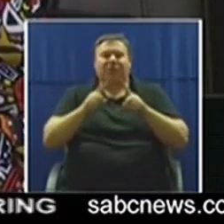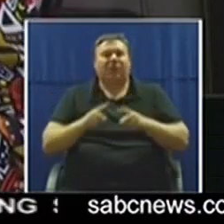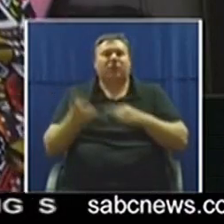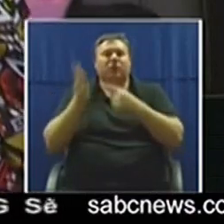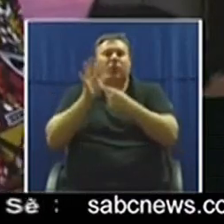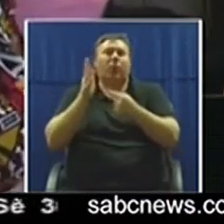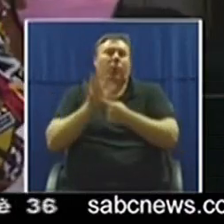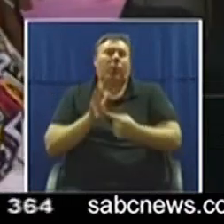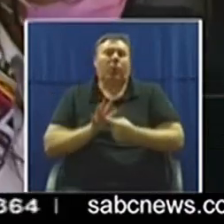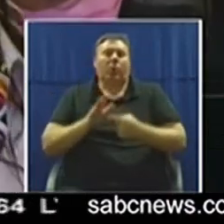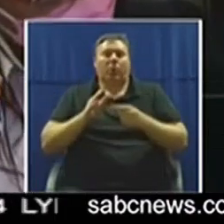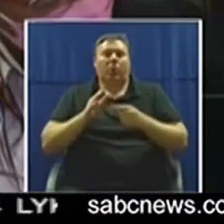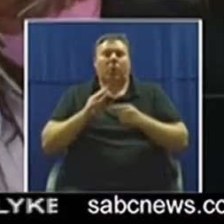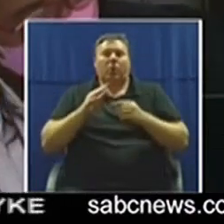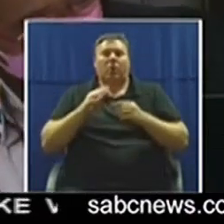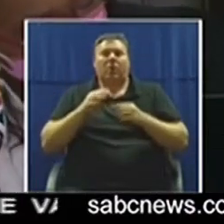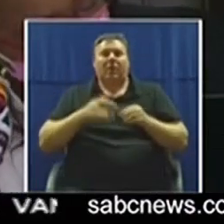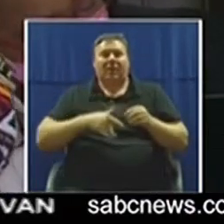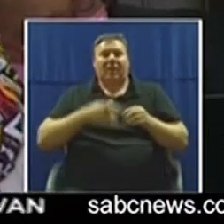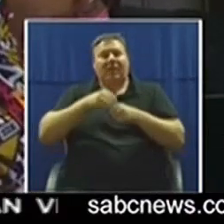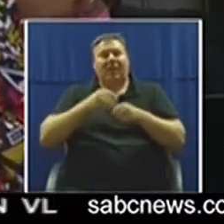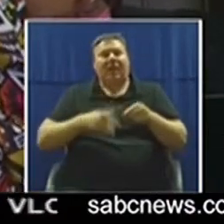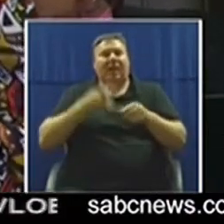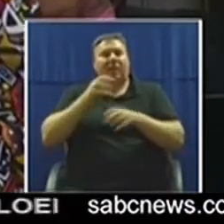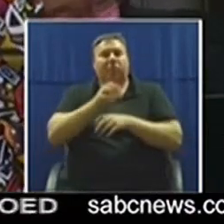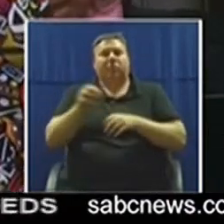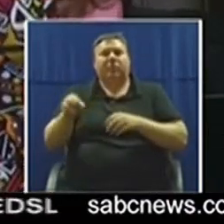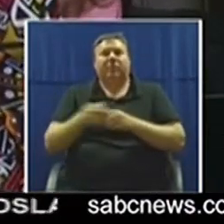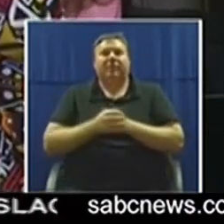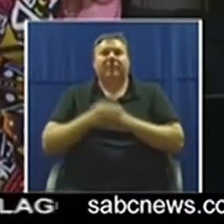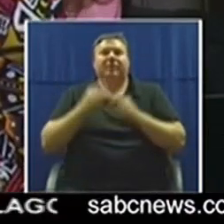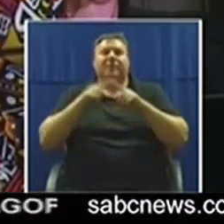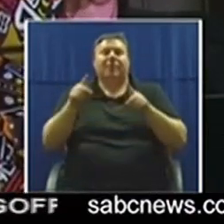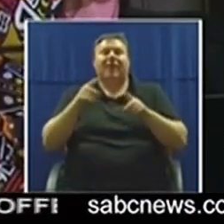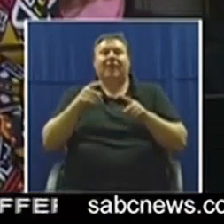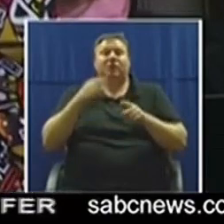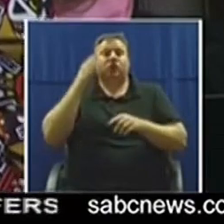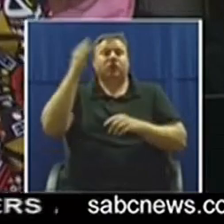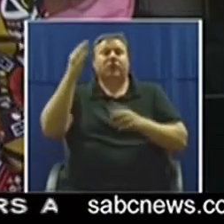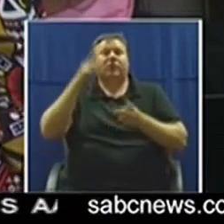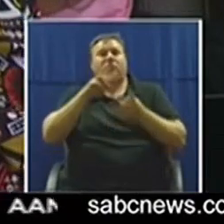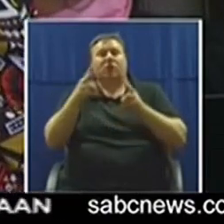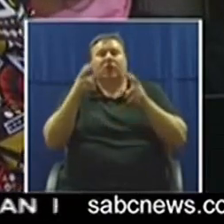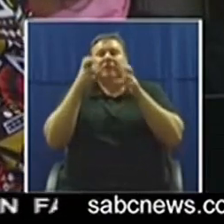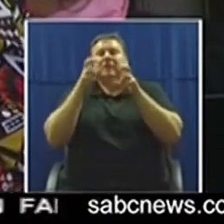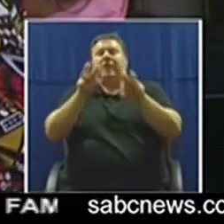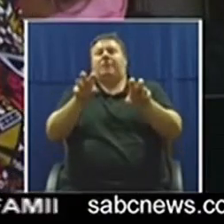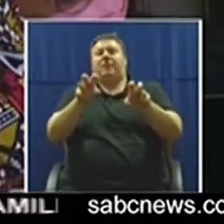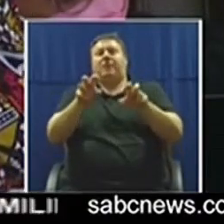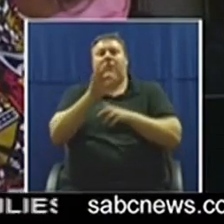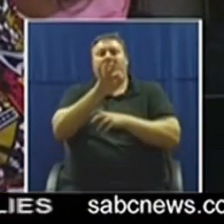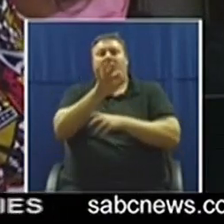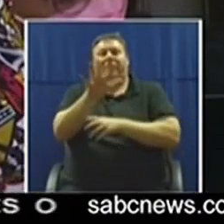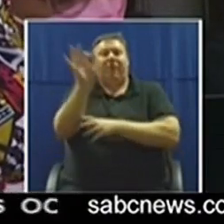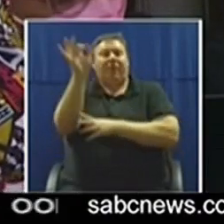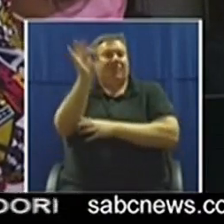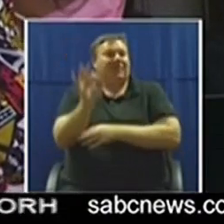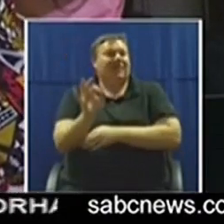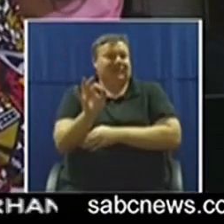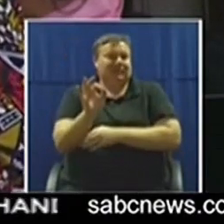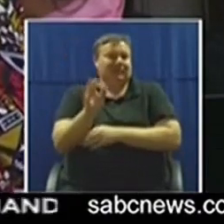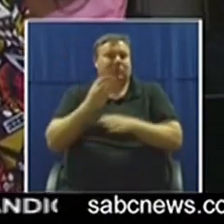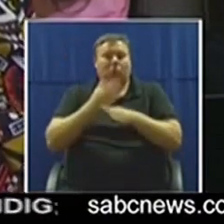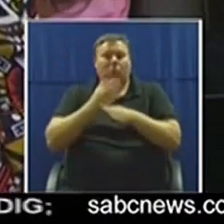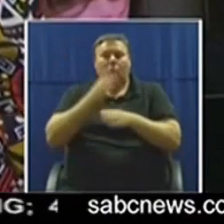life. However, that dream then soon turned into a nightmare for the 35% of working-age